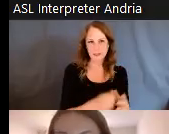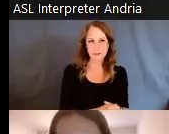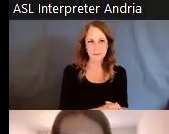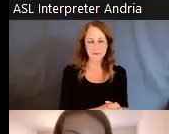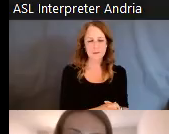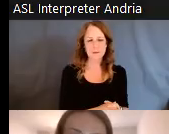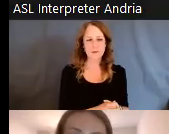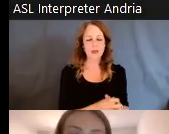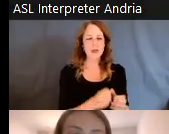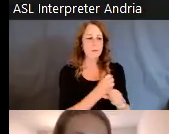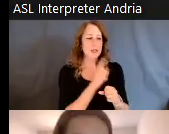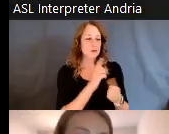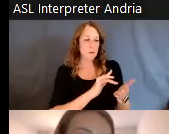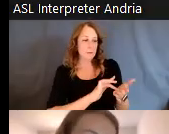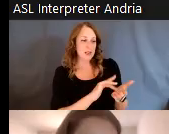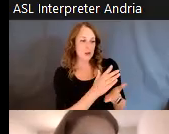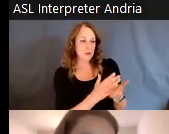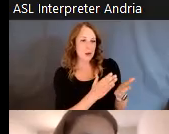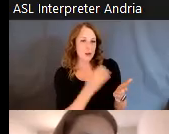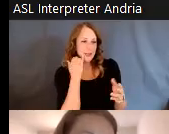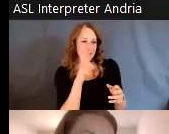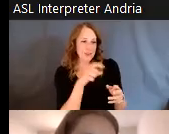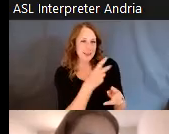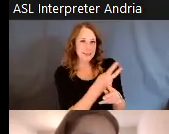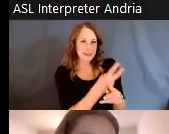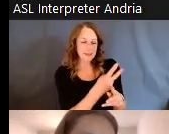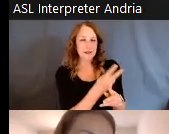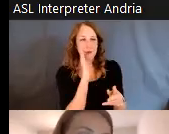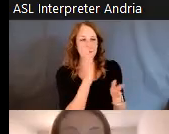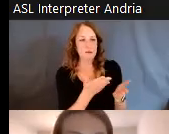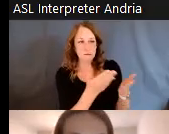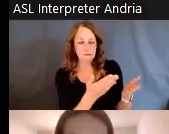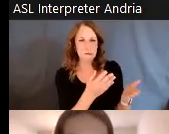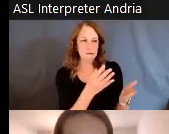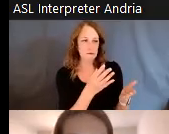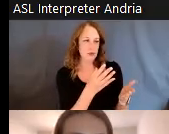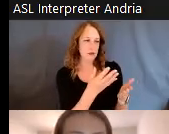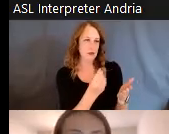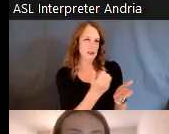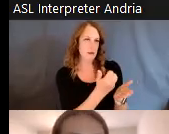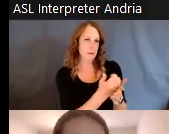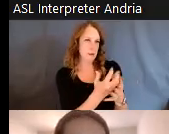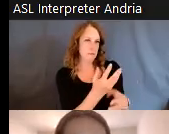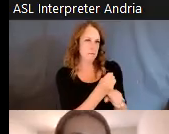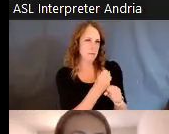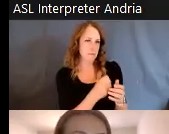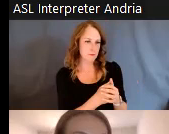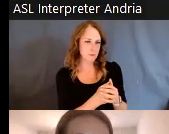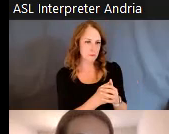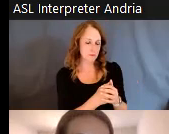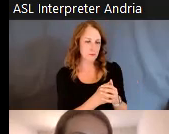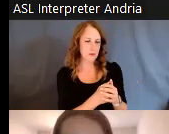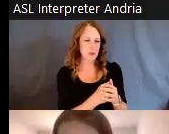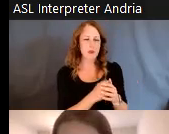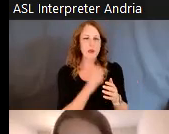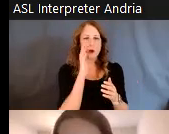and facilitated if necessary and relevant or wanted. Also going to work on